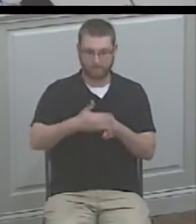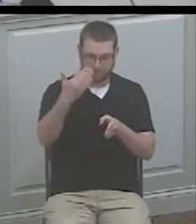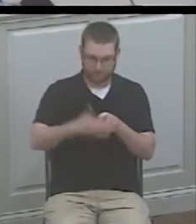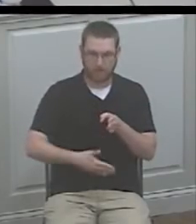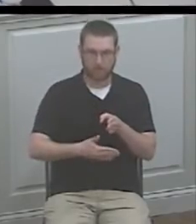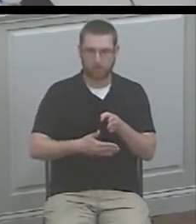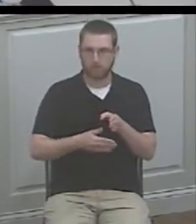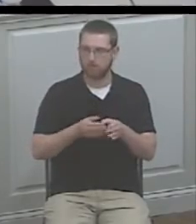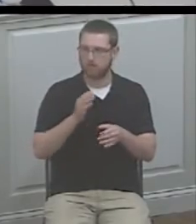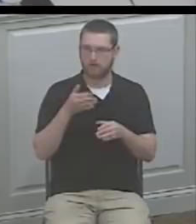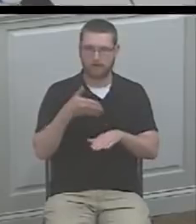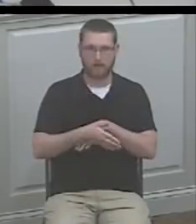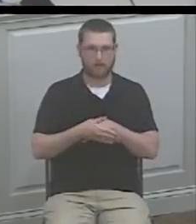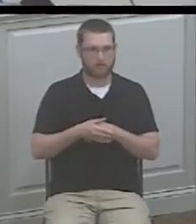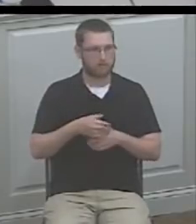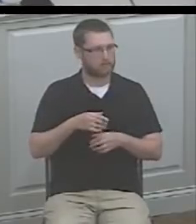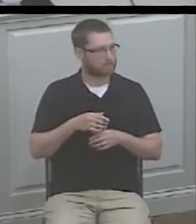we get past this initial award.